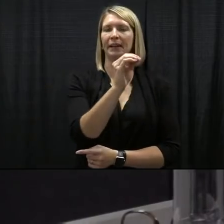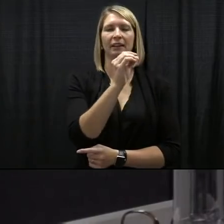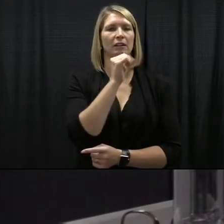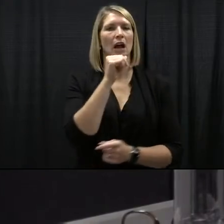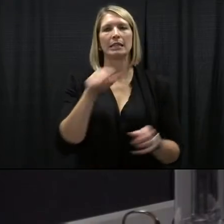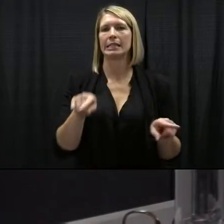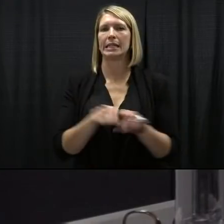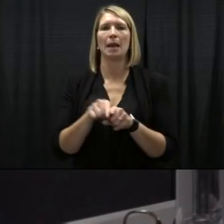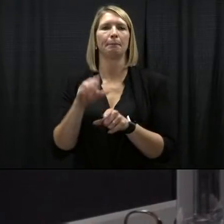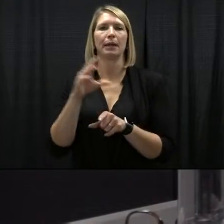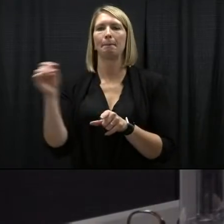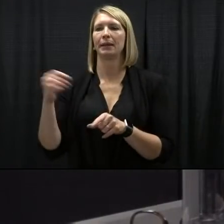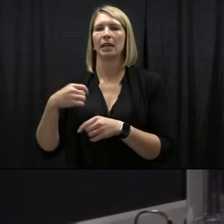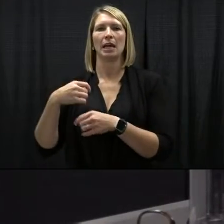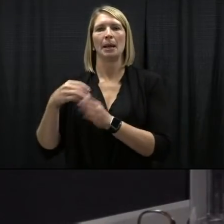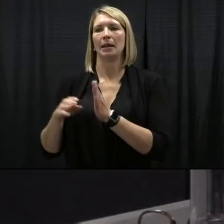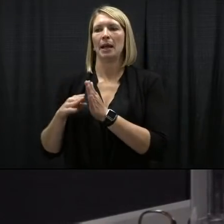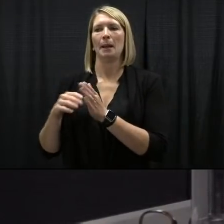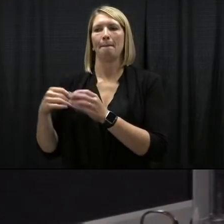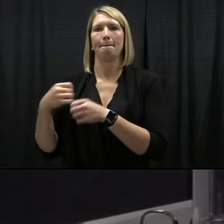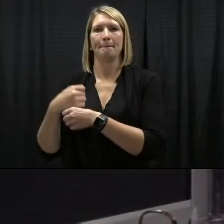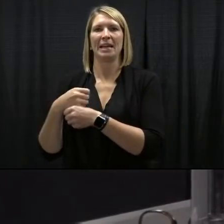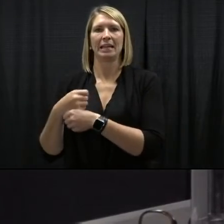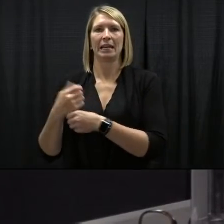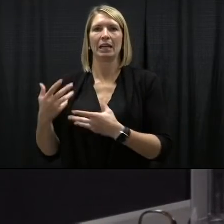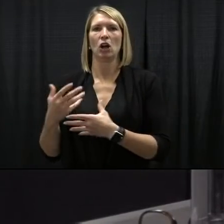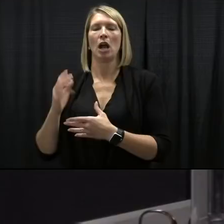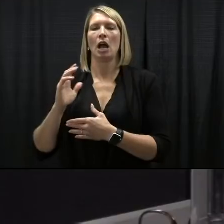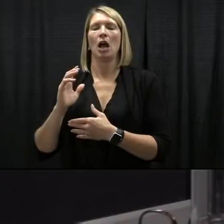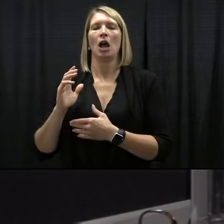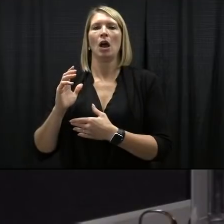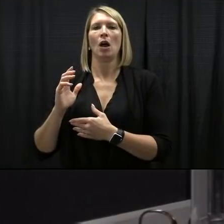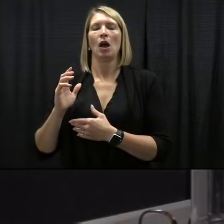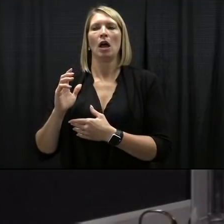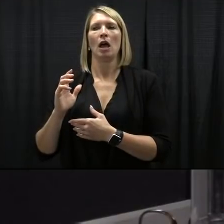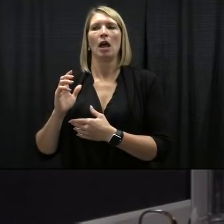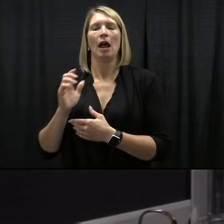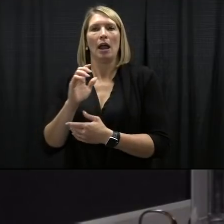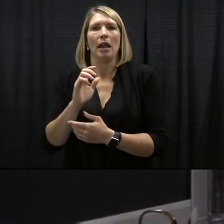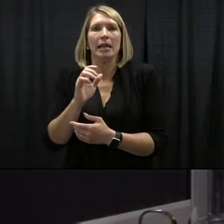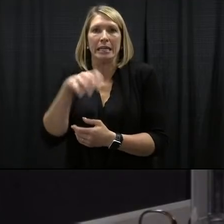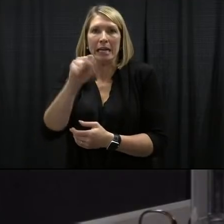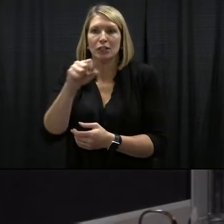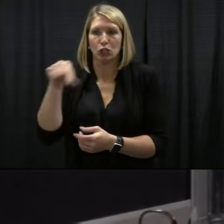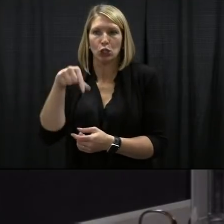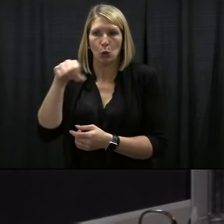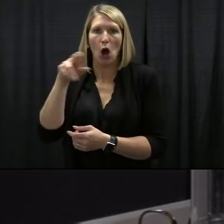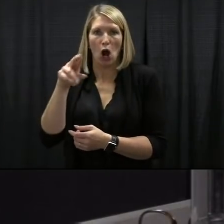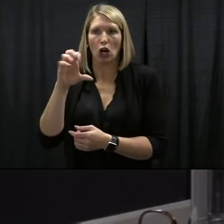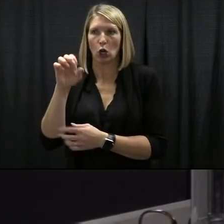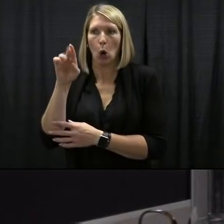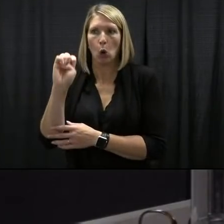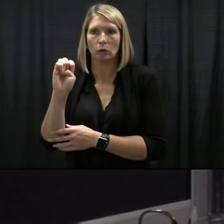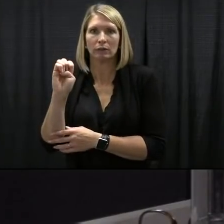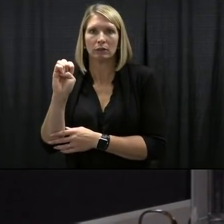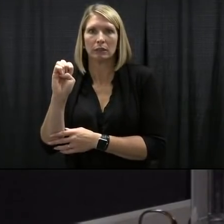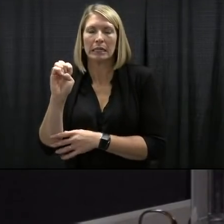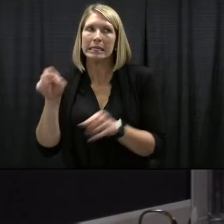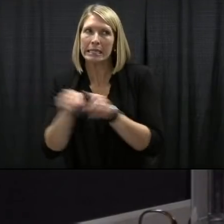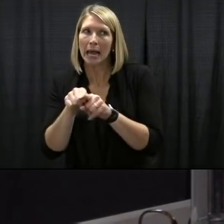QR code. And so in the Quebec model, the issues they had were in producing the QR